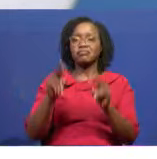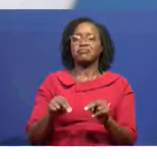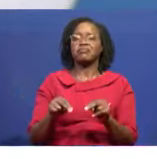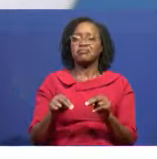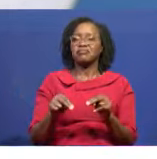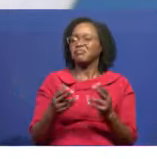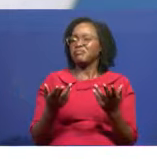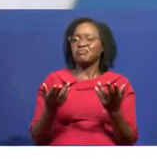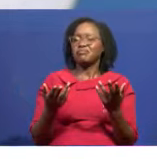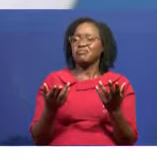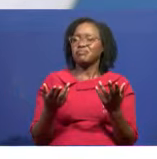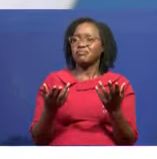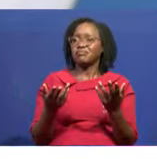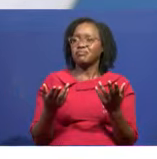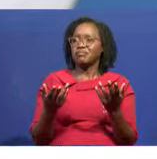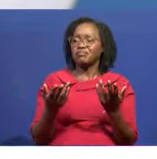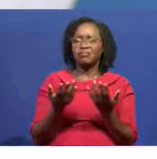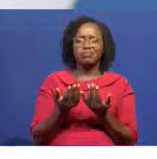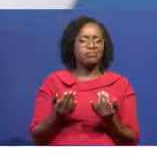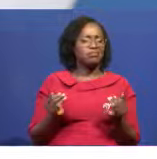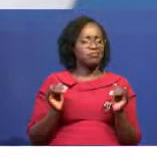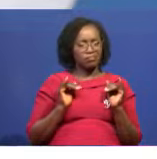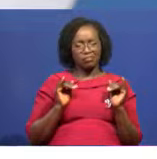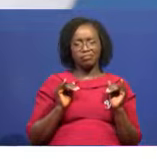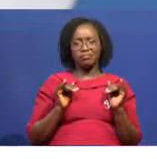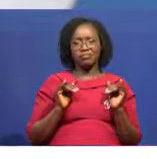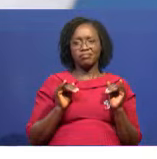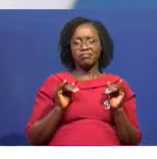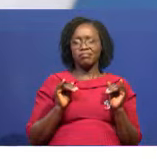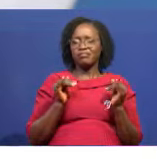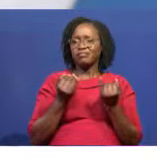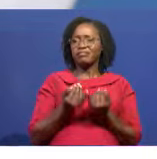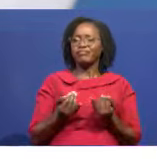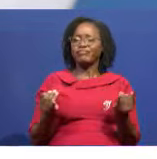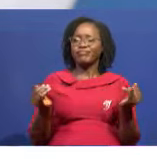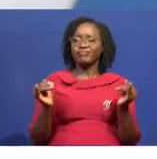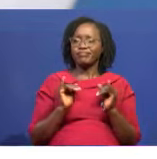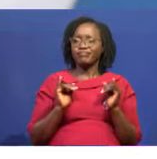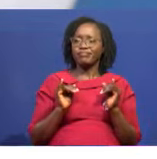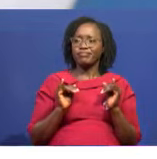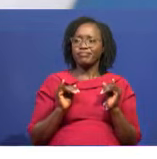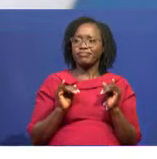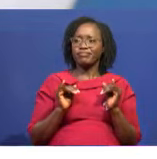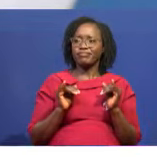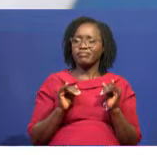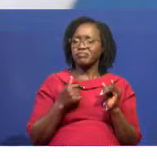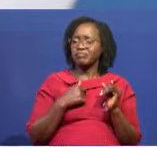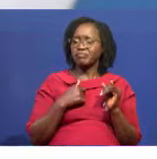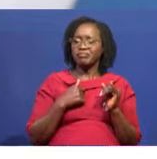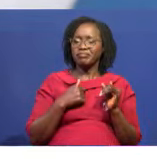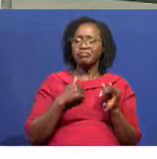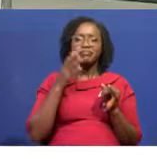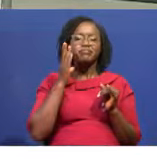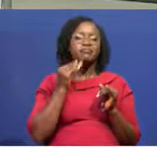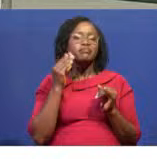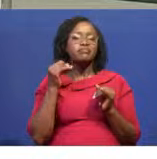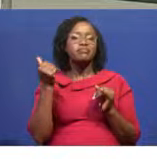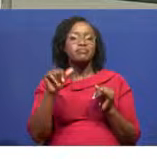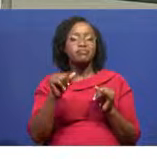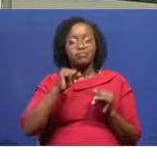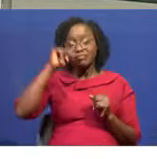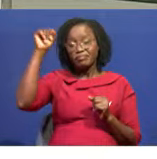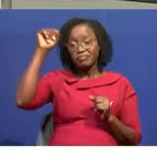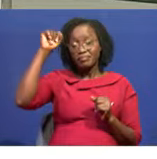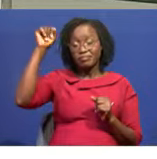I mean, we are, as I've told you, an independent commission, and I have not experienced any